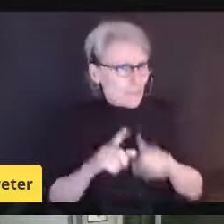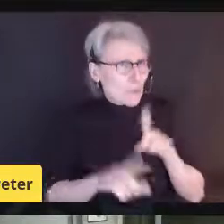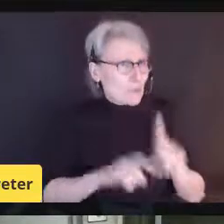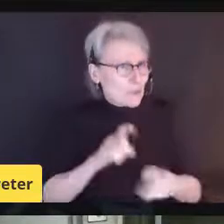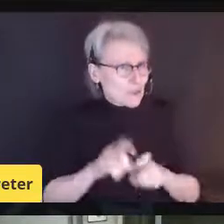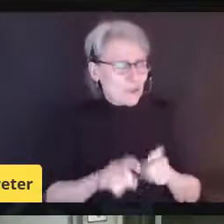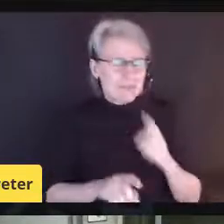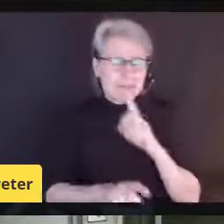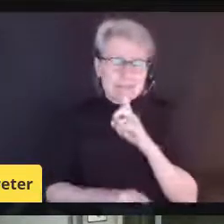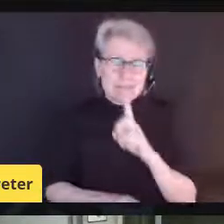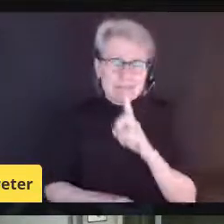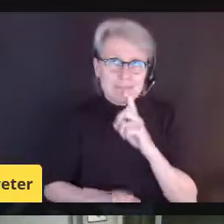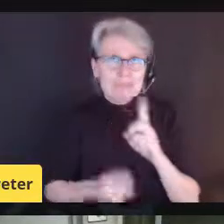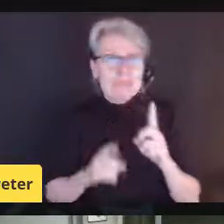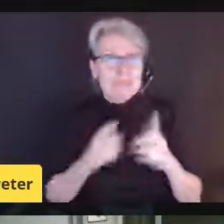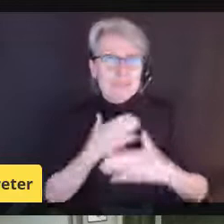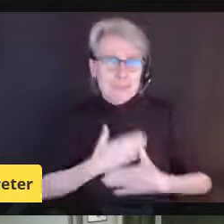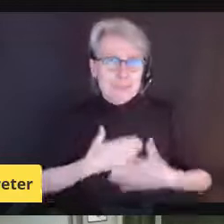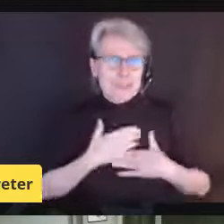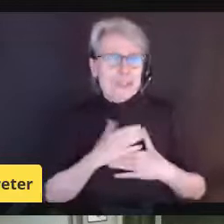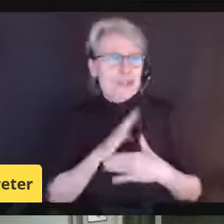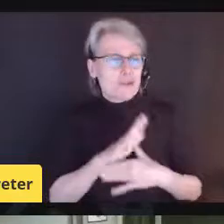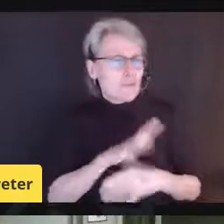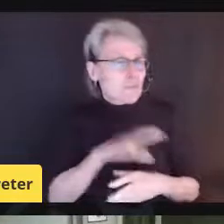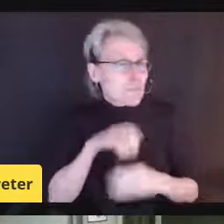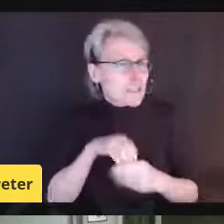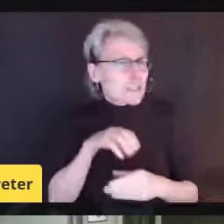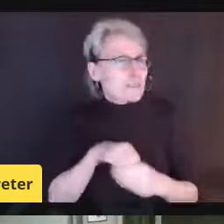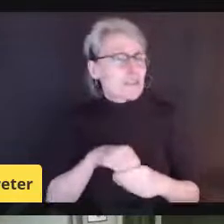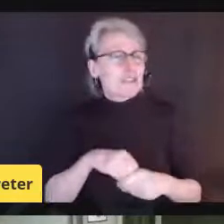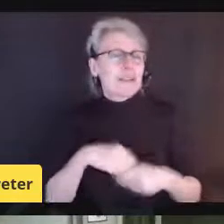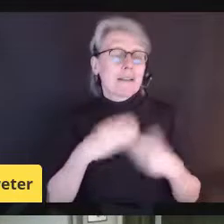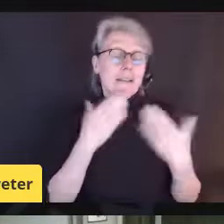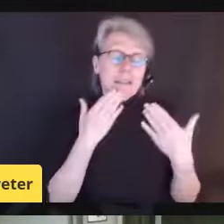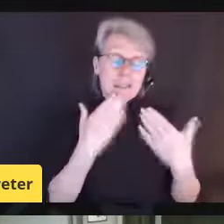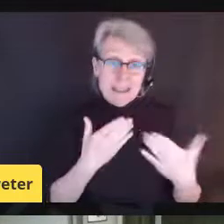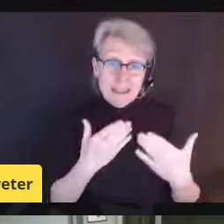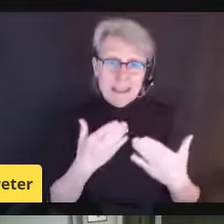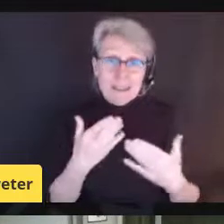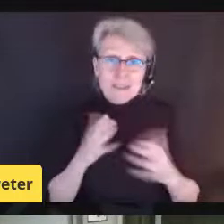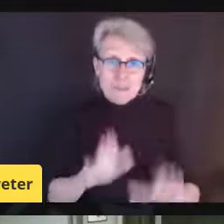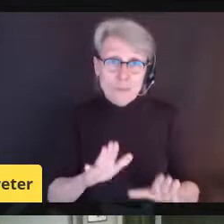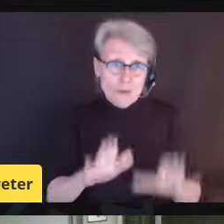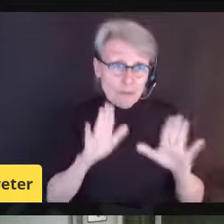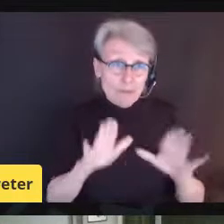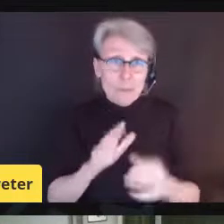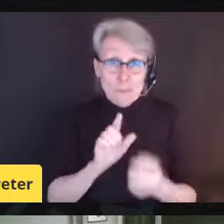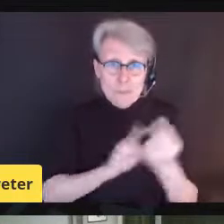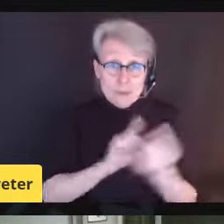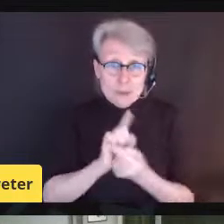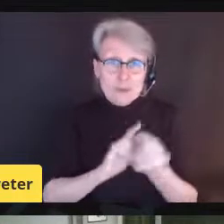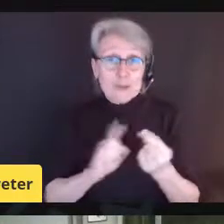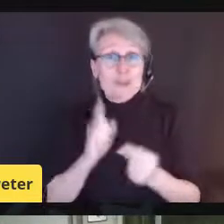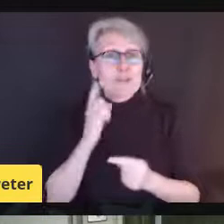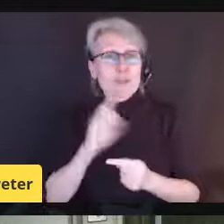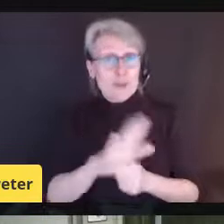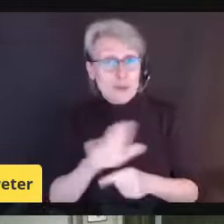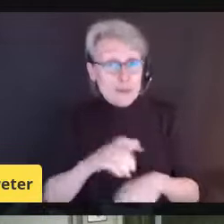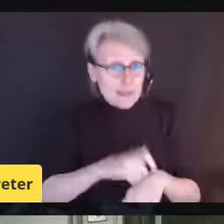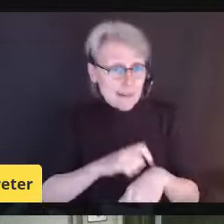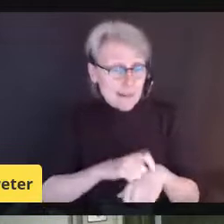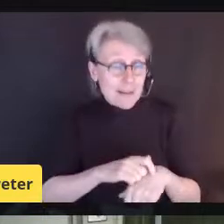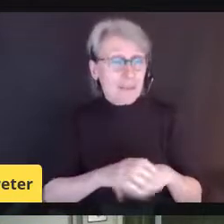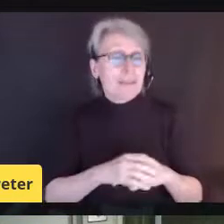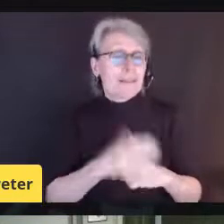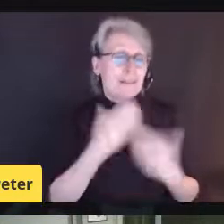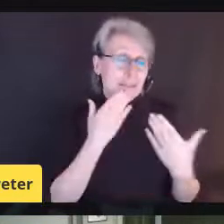really appreciate all your participation. A huge thanks to all of our wonderful mentors for sharing their time and experience